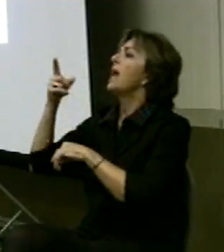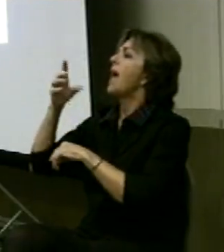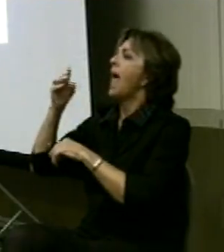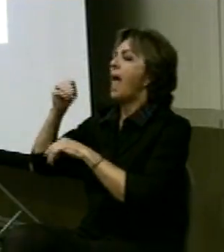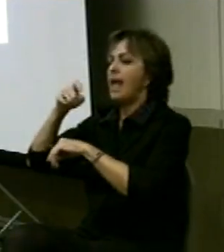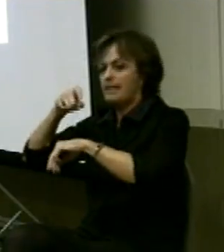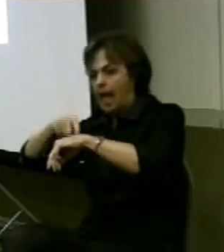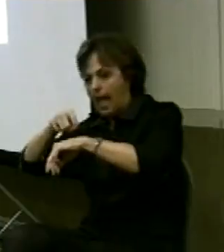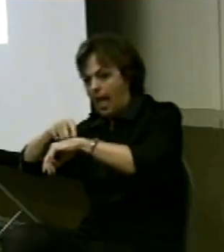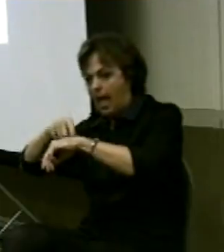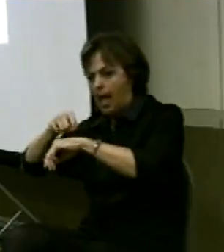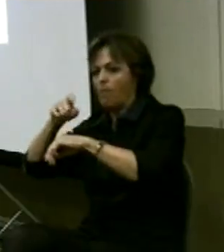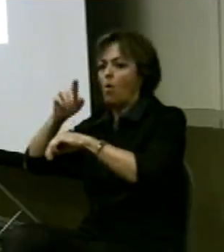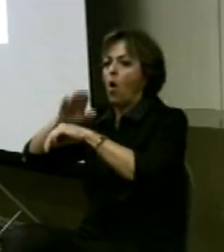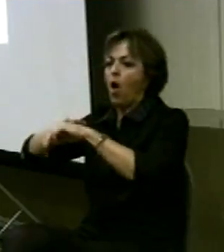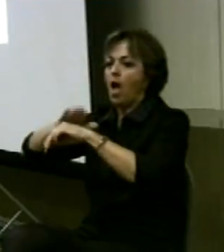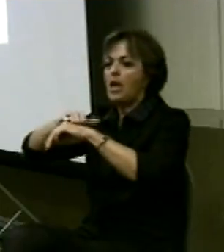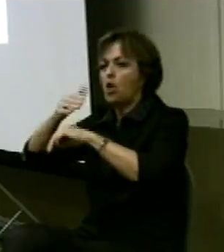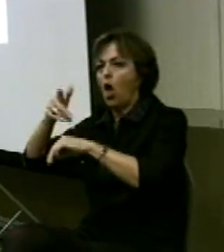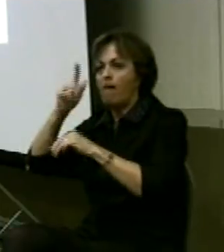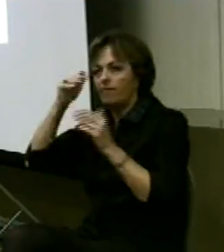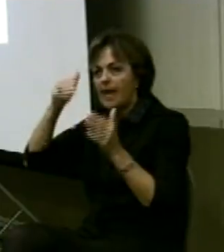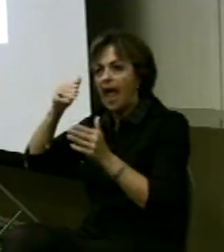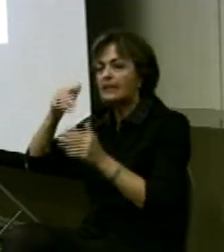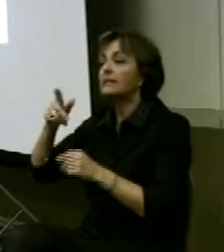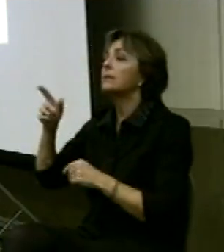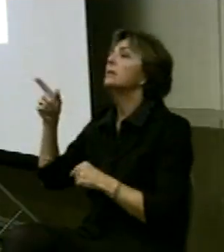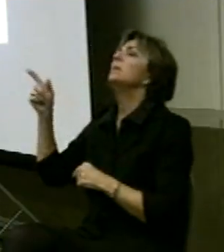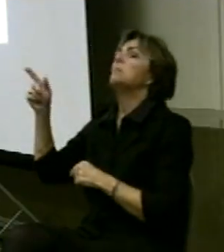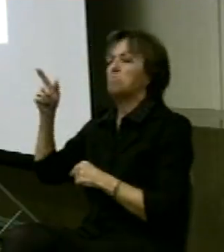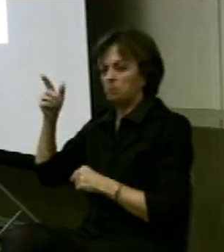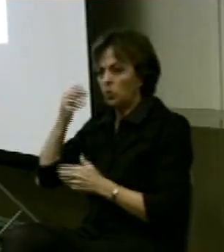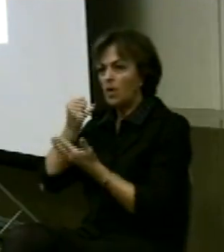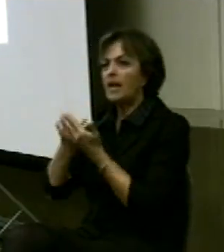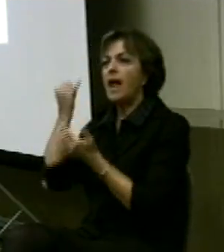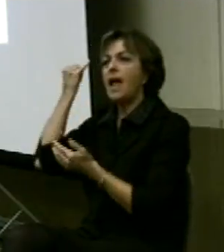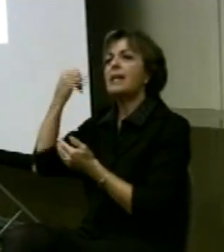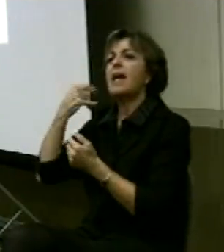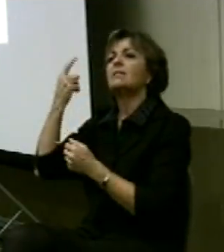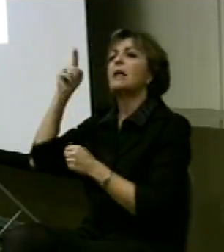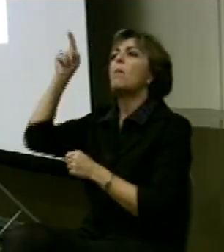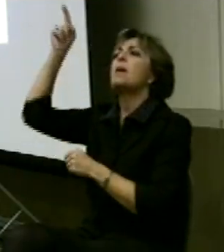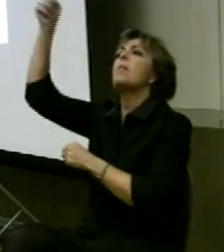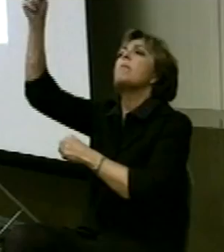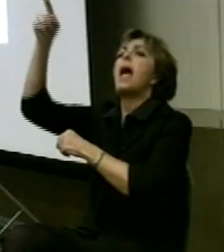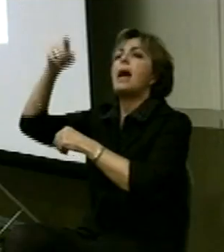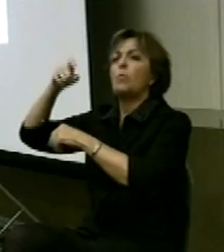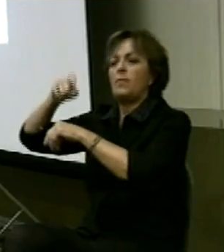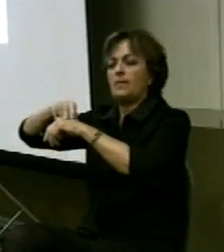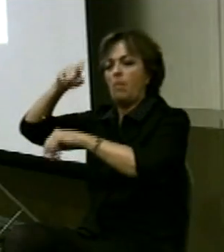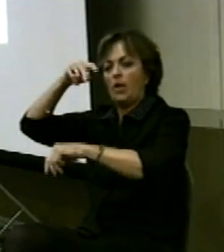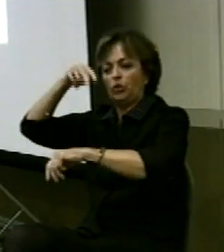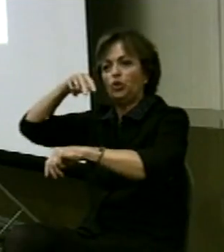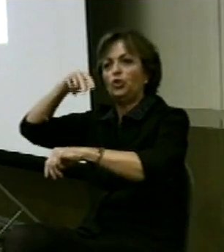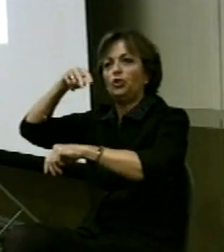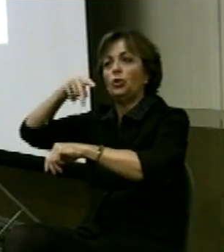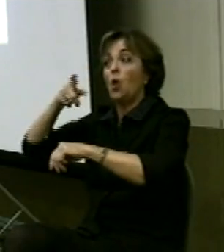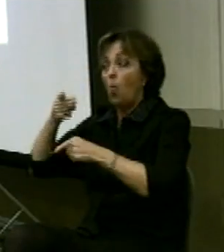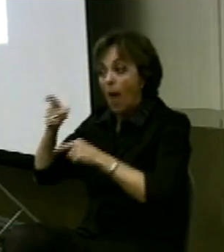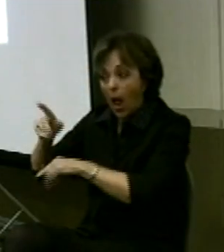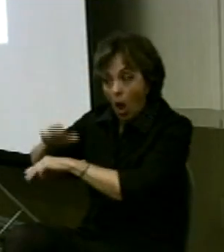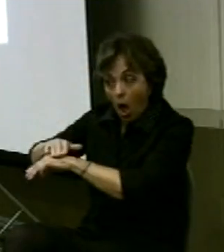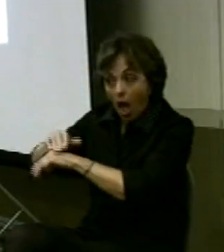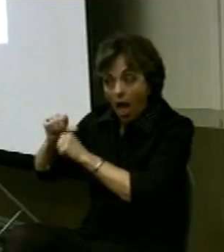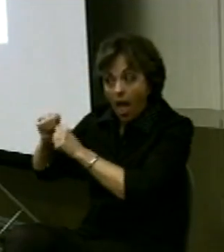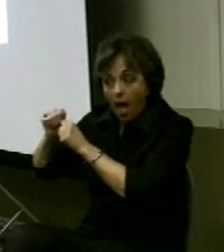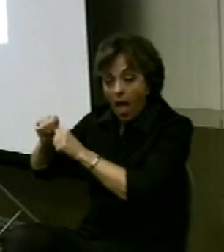off task. Okay, that's a great idea. Have someone in the back of your classroom sit with a stopwatch while Jonathan is on task. Your time is ticking away. As soon